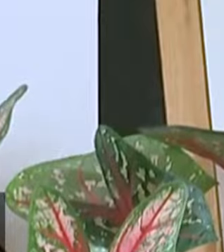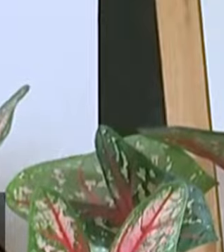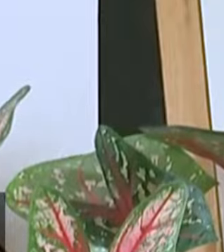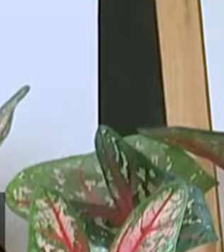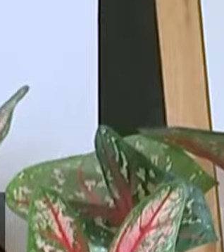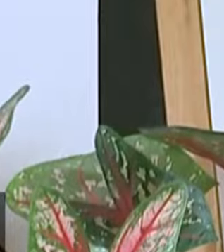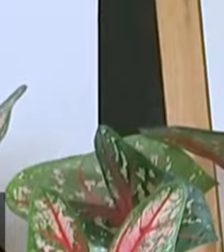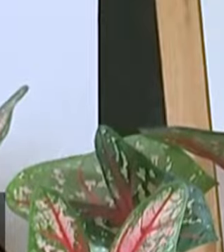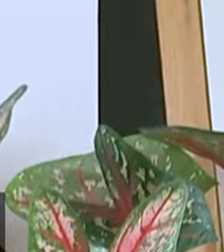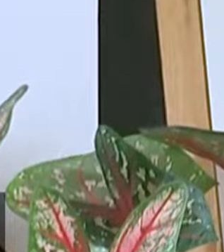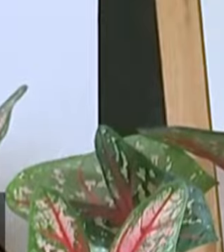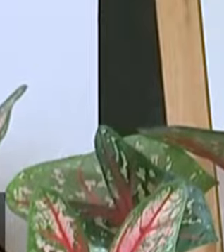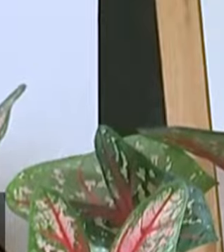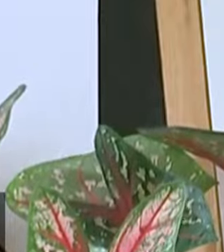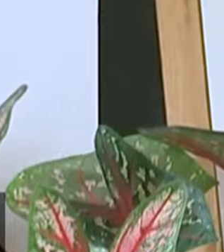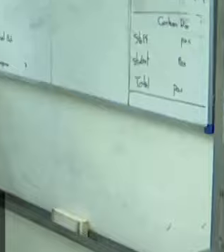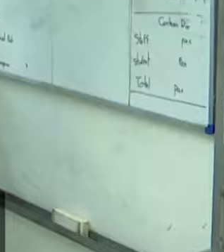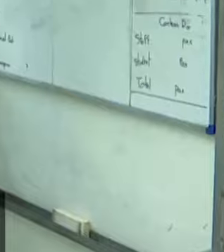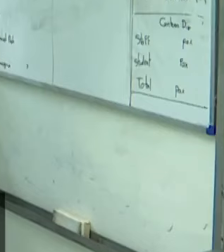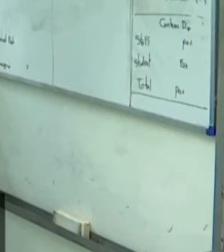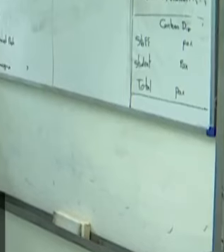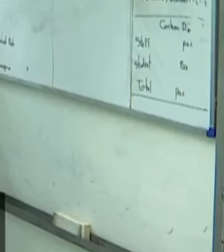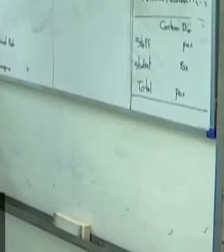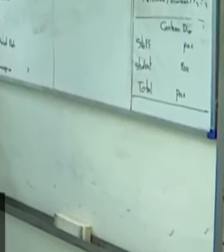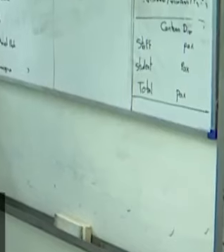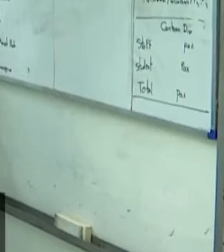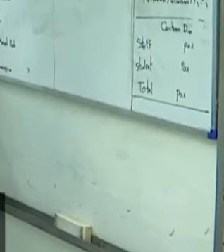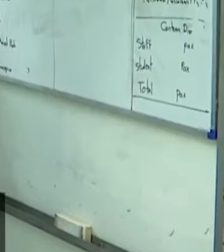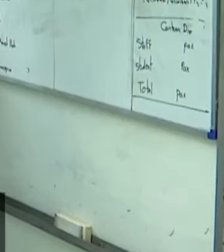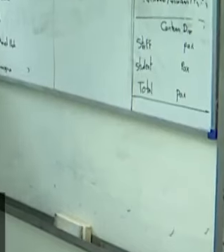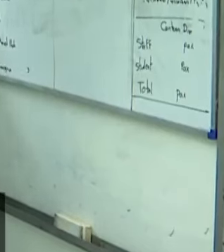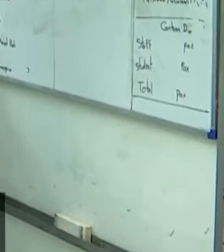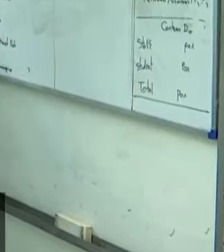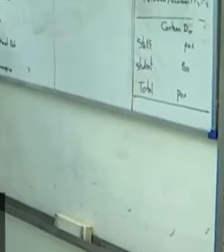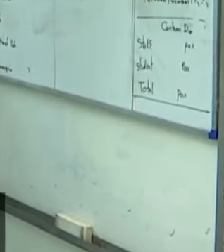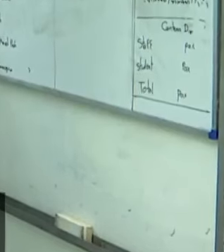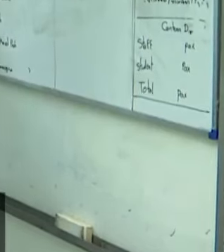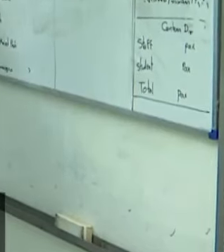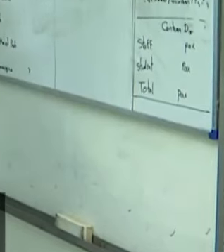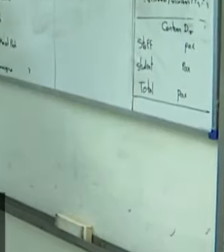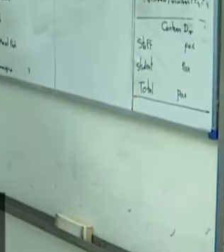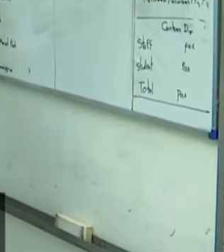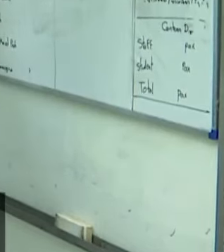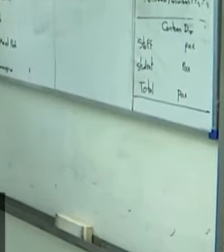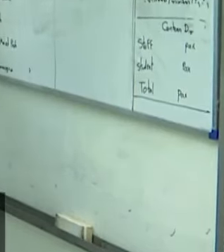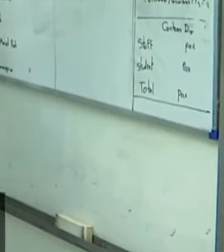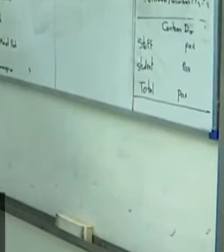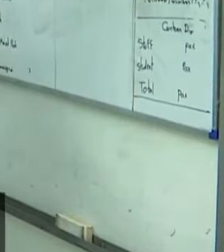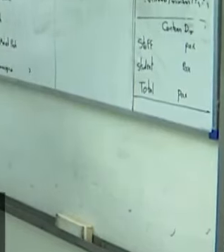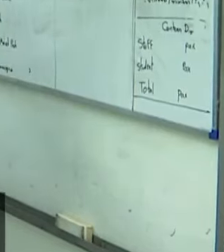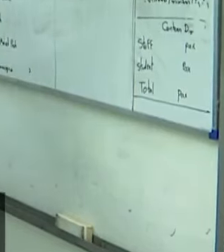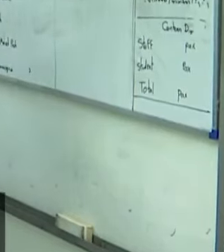So we are very proud of her, of course. And we have many, many other stories. But I think what is important is also